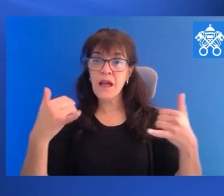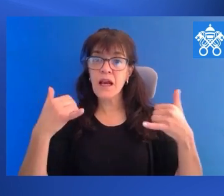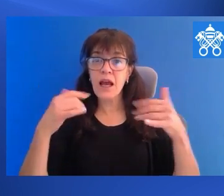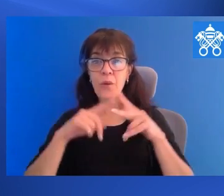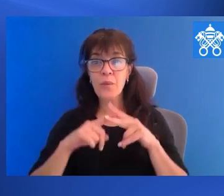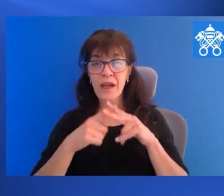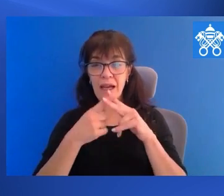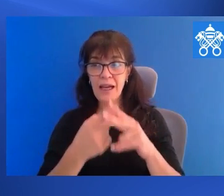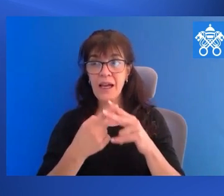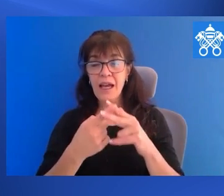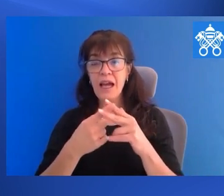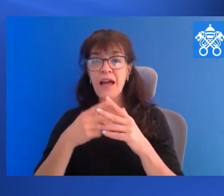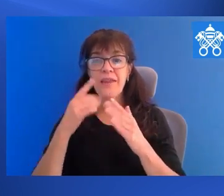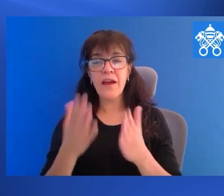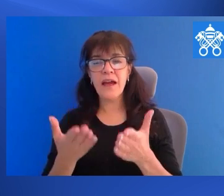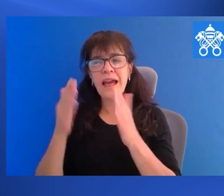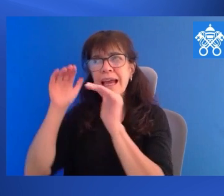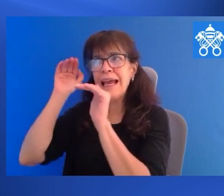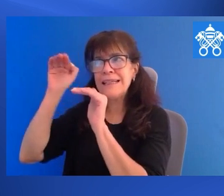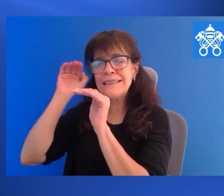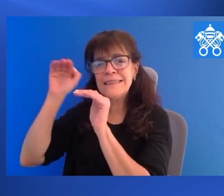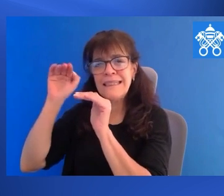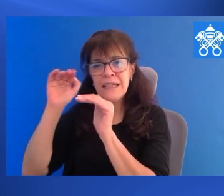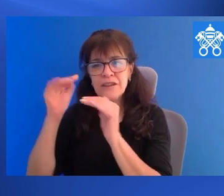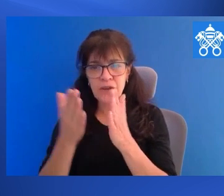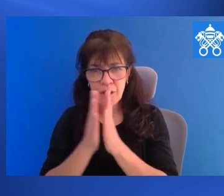Now begins the intercessory prayer.